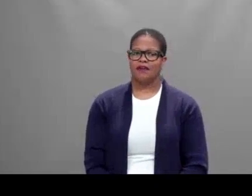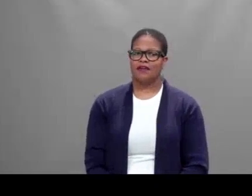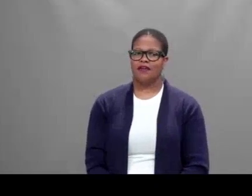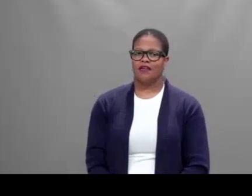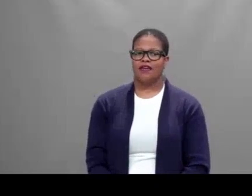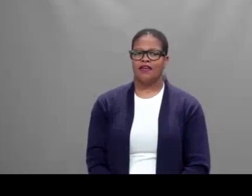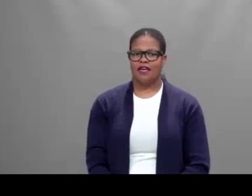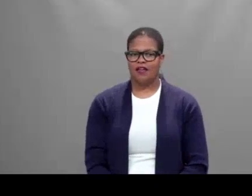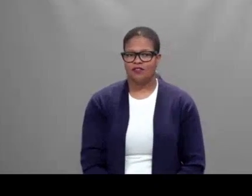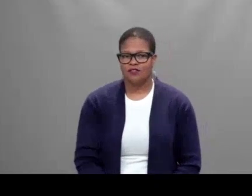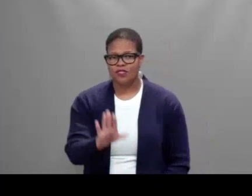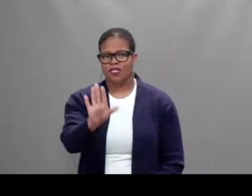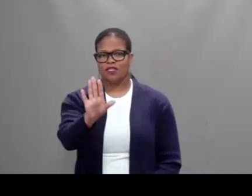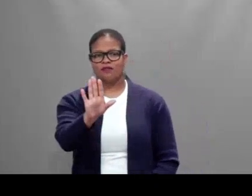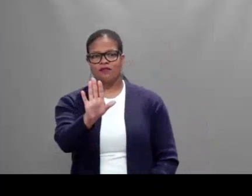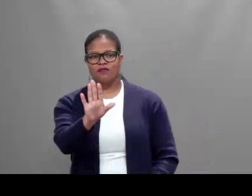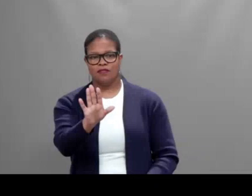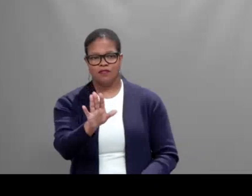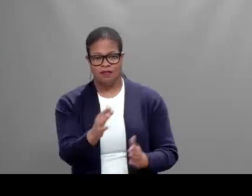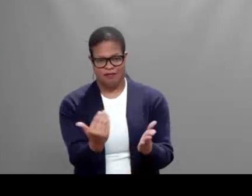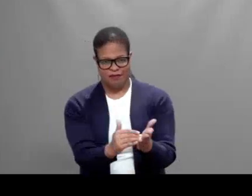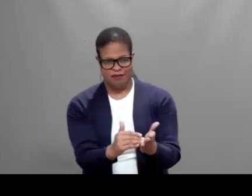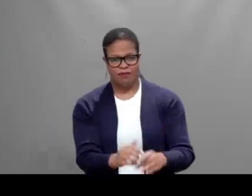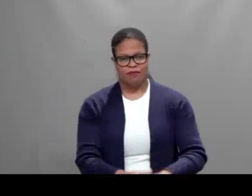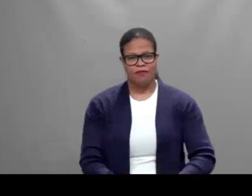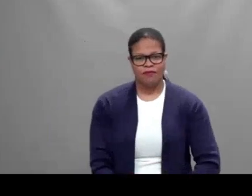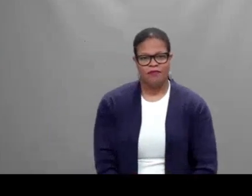hang on just a second.